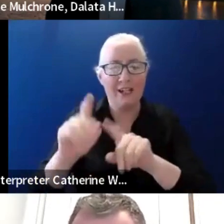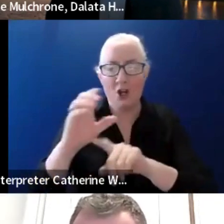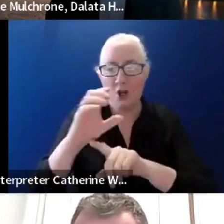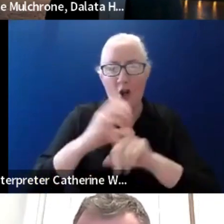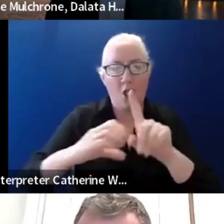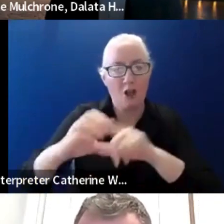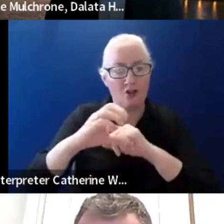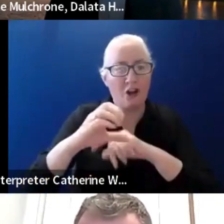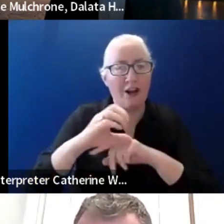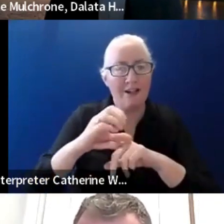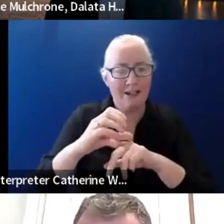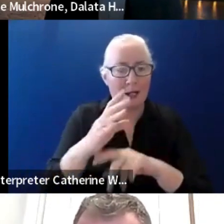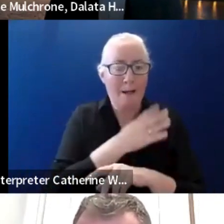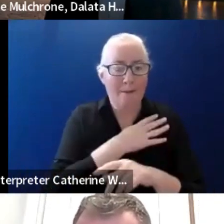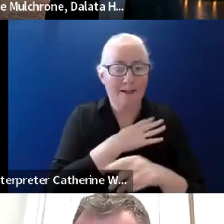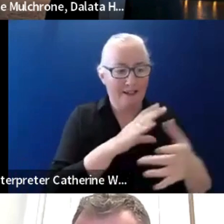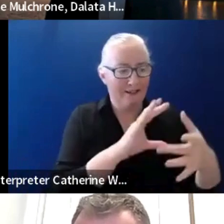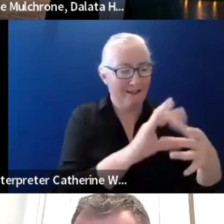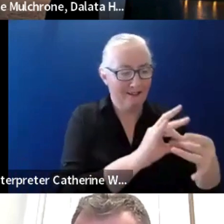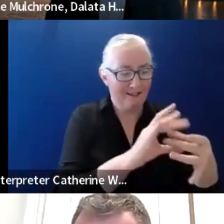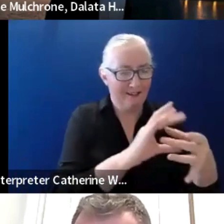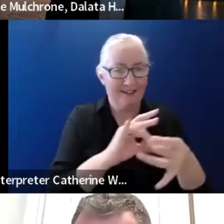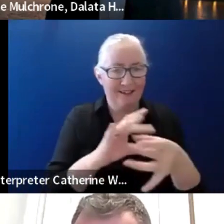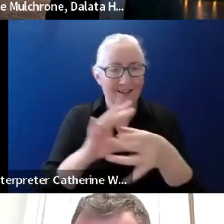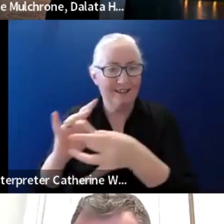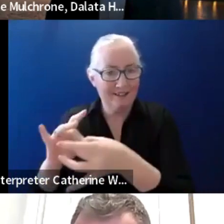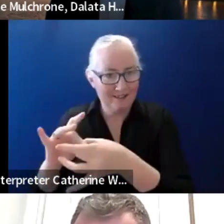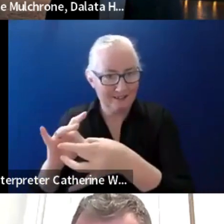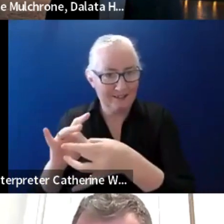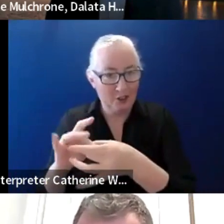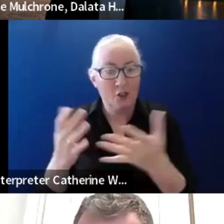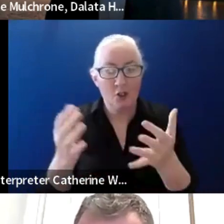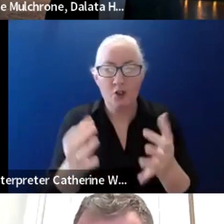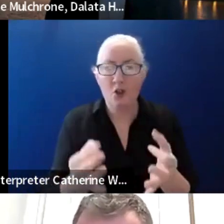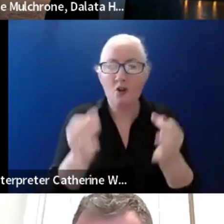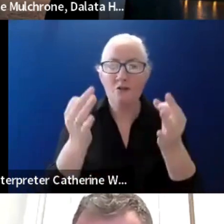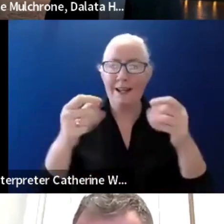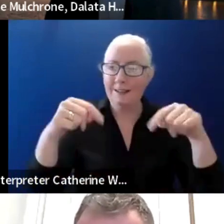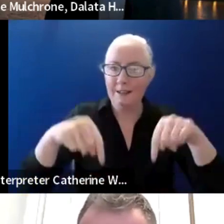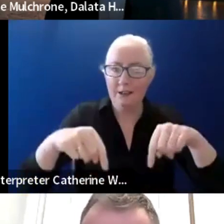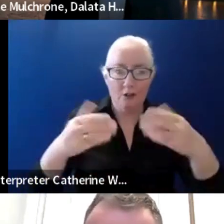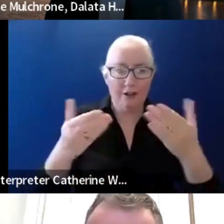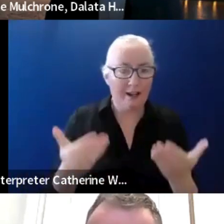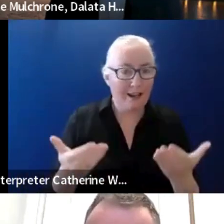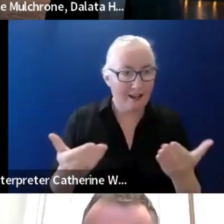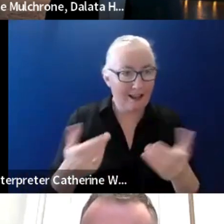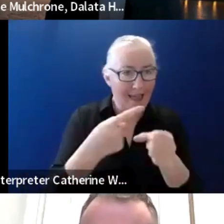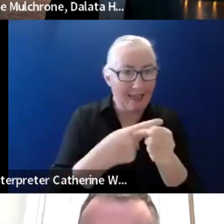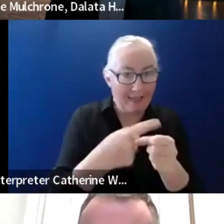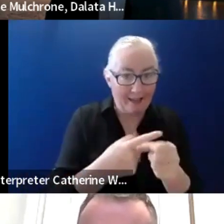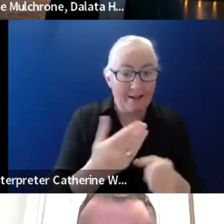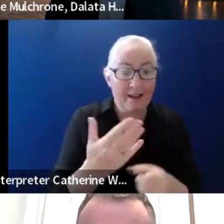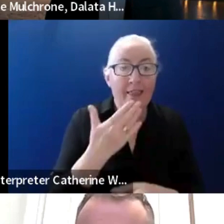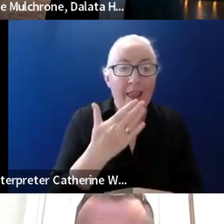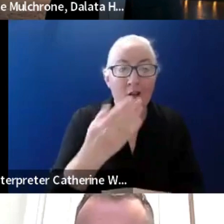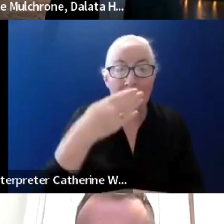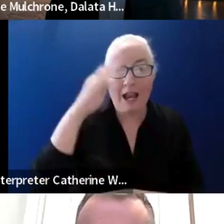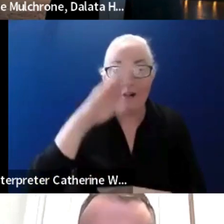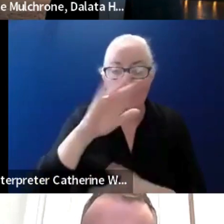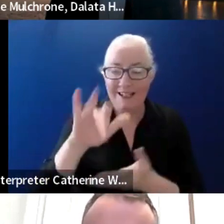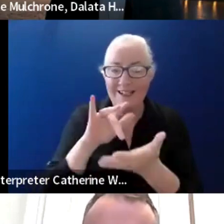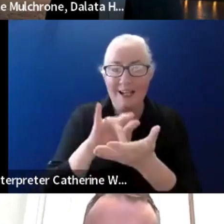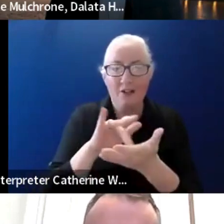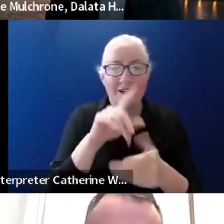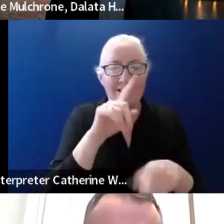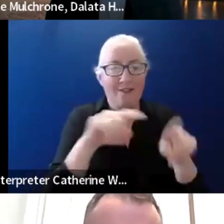multiculturalism committee within our D&I pillar. So it's great to be here again, and thank you to the Irish Centre for